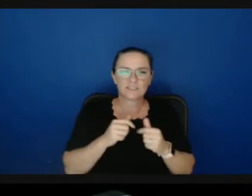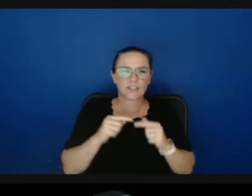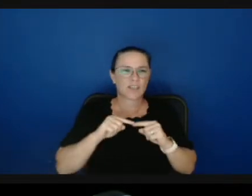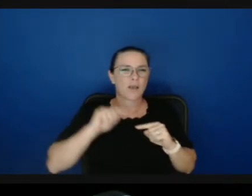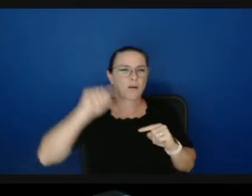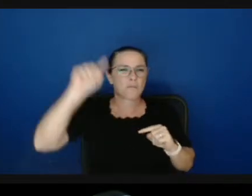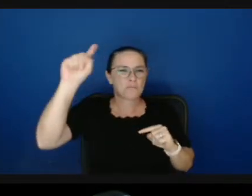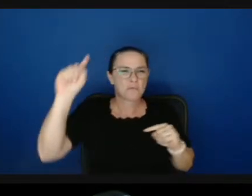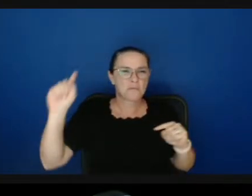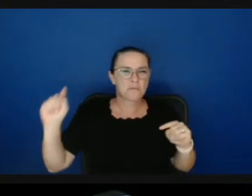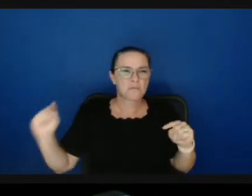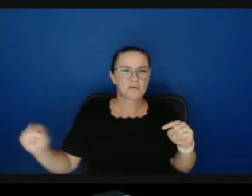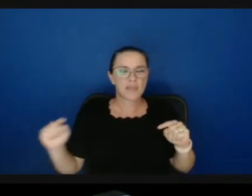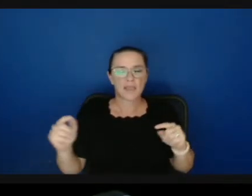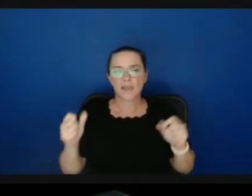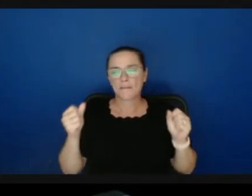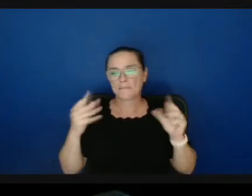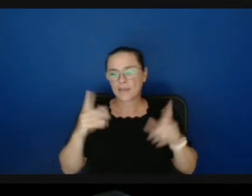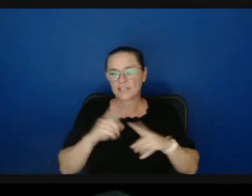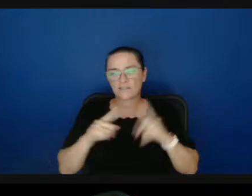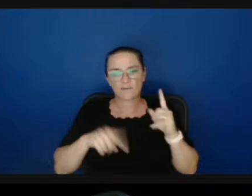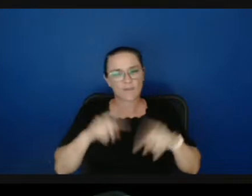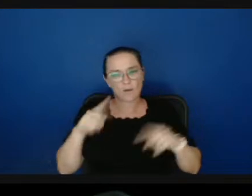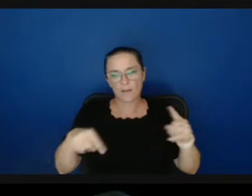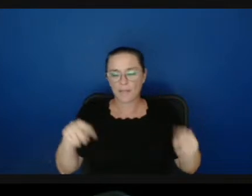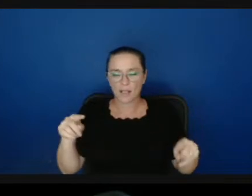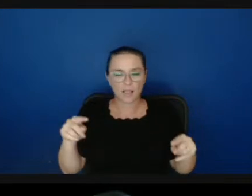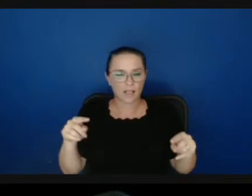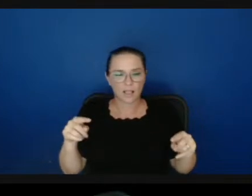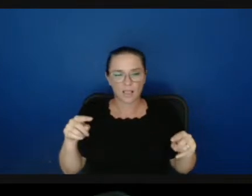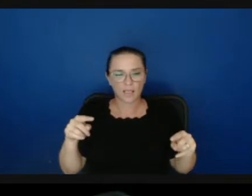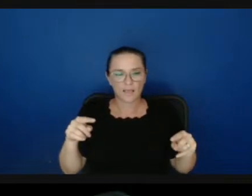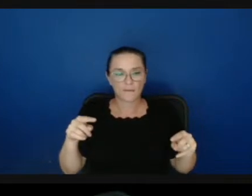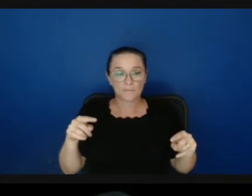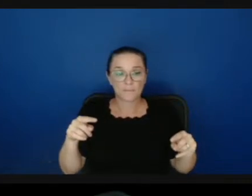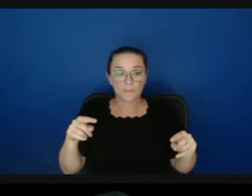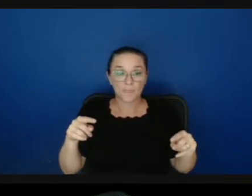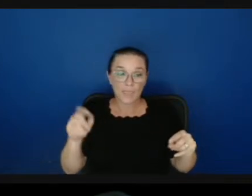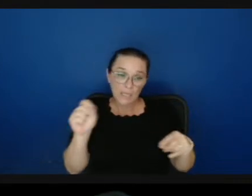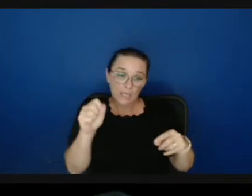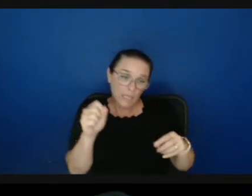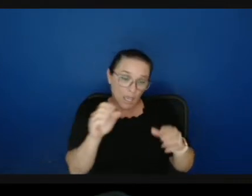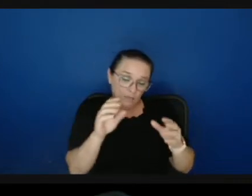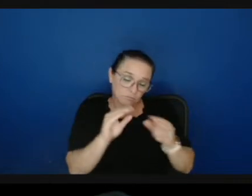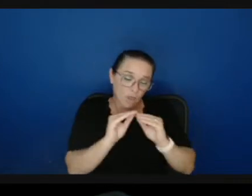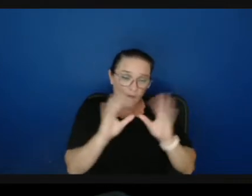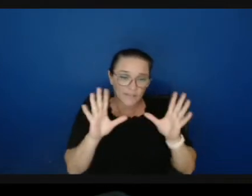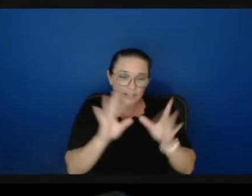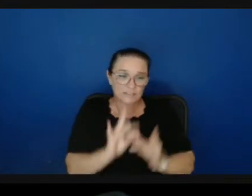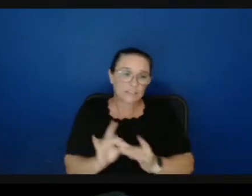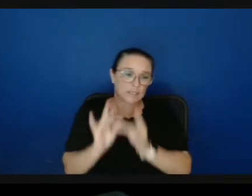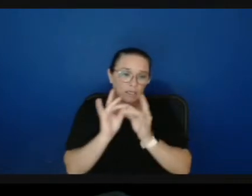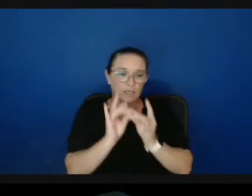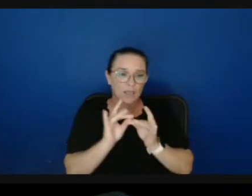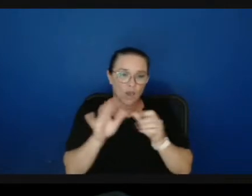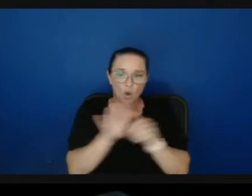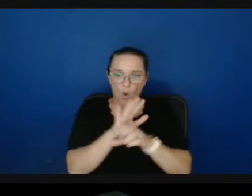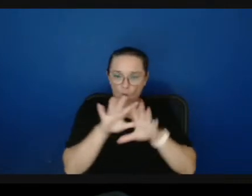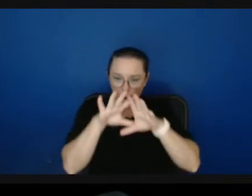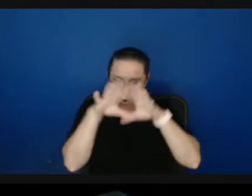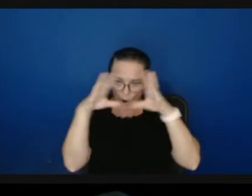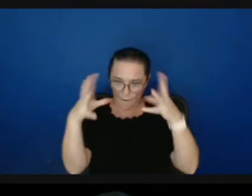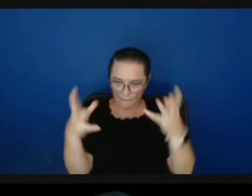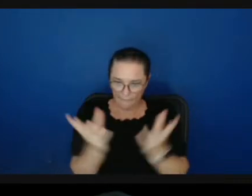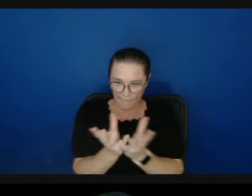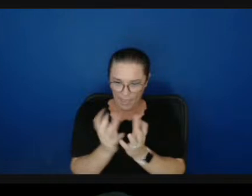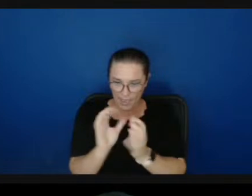many other variables in between these areas there, right? There are connections, obviously, as far as a whole Earth system and how the Earth works